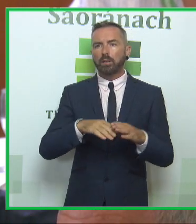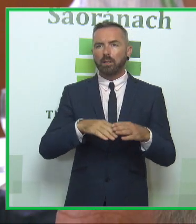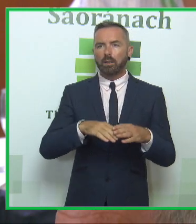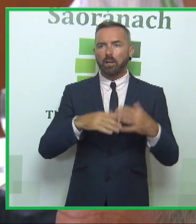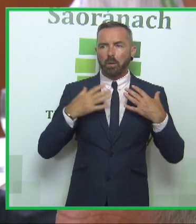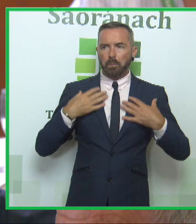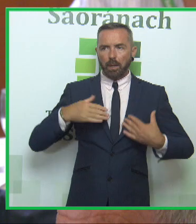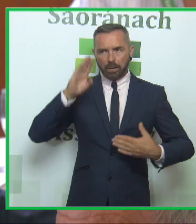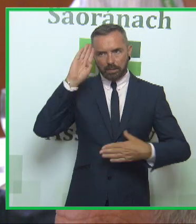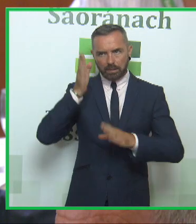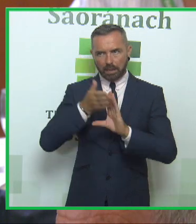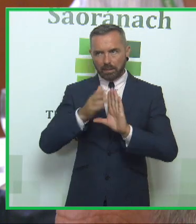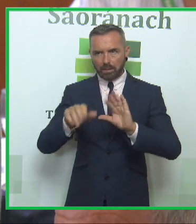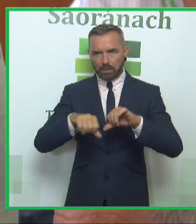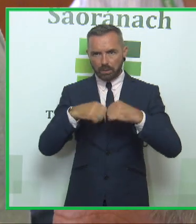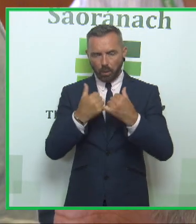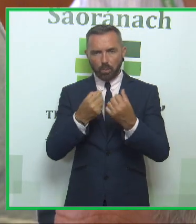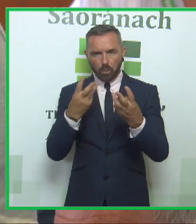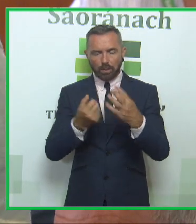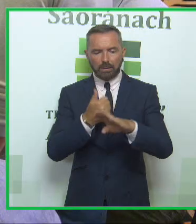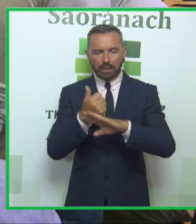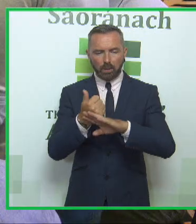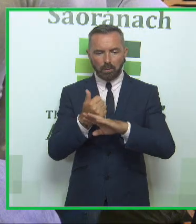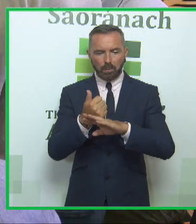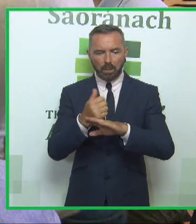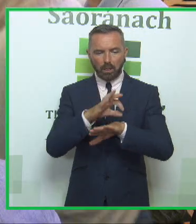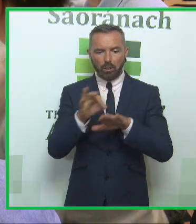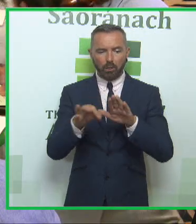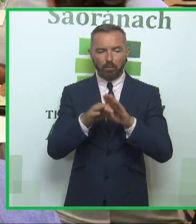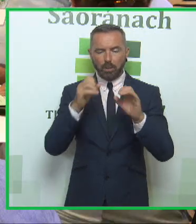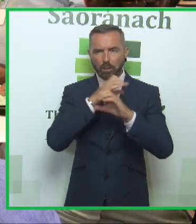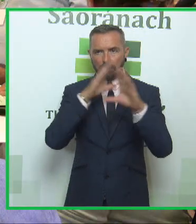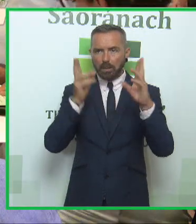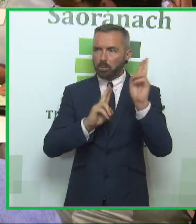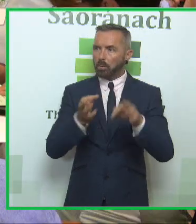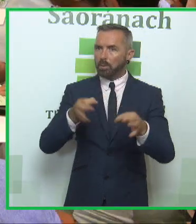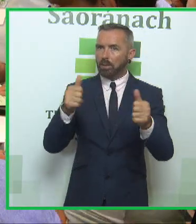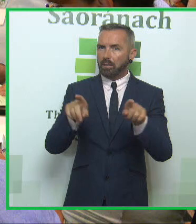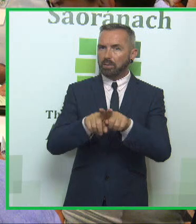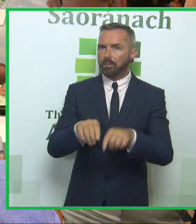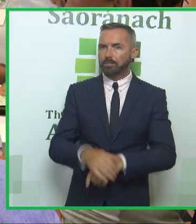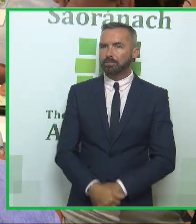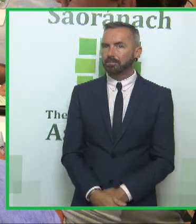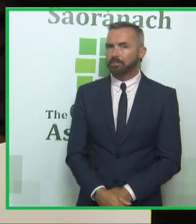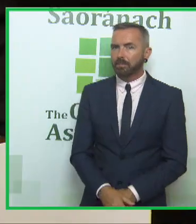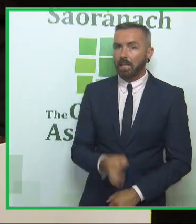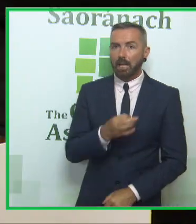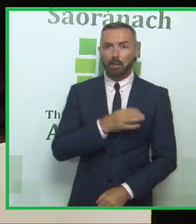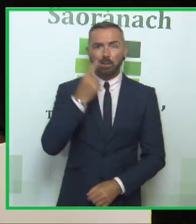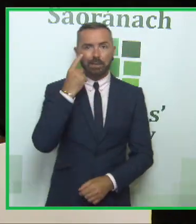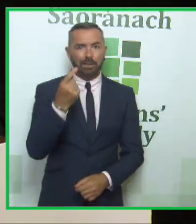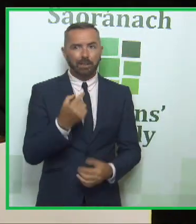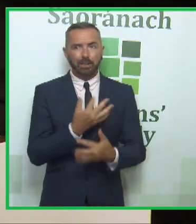implementations, government accountability and transparency would be great. Thank you. Thank you very much. And again, it's good to see a level of